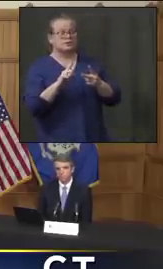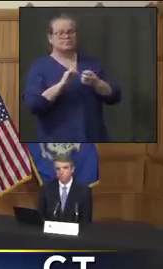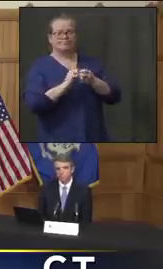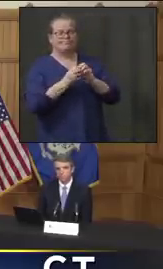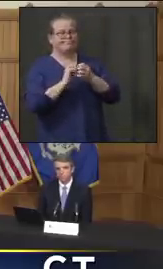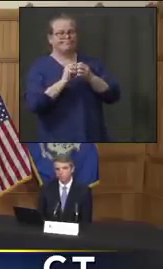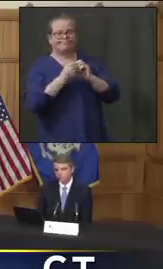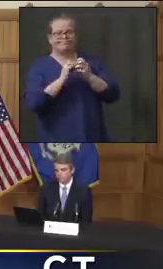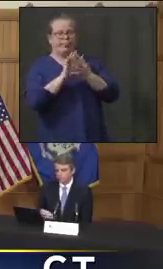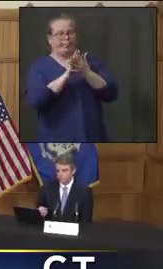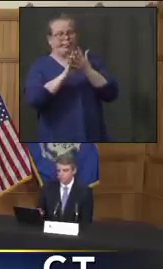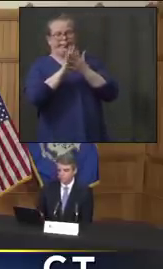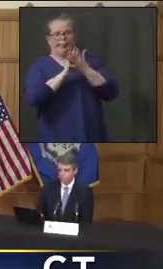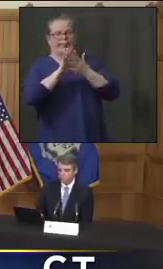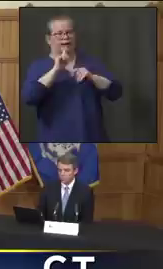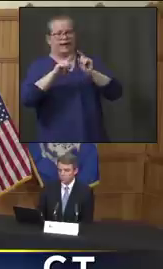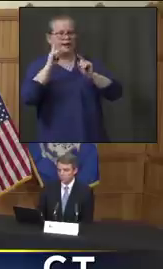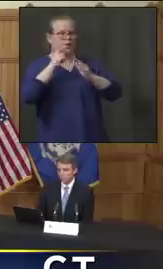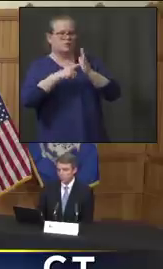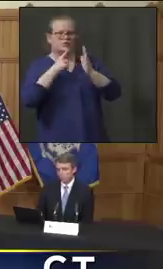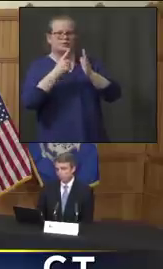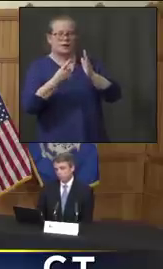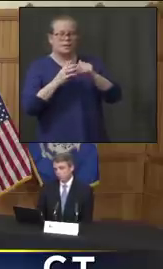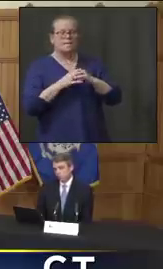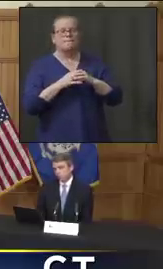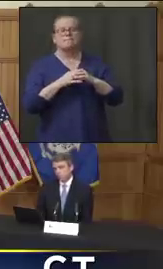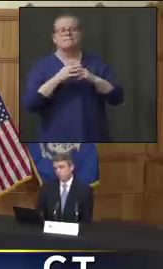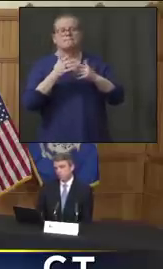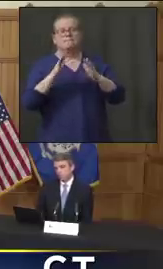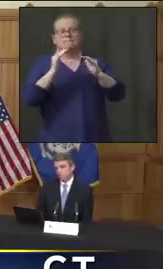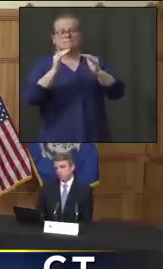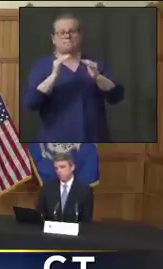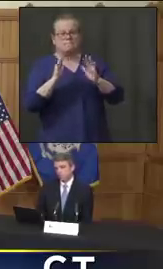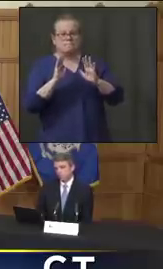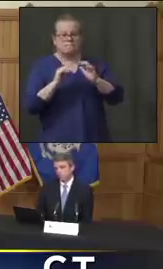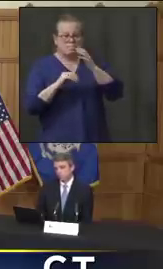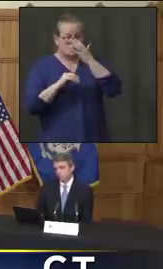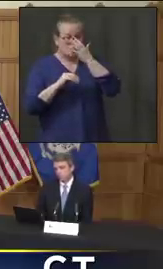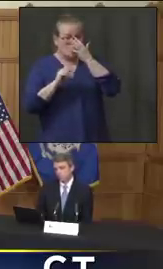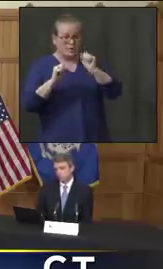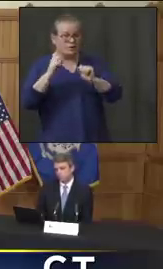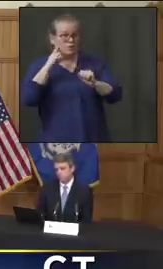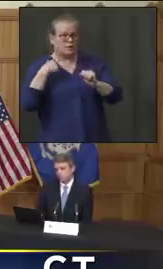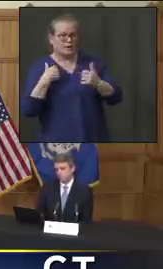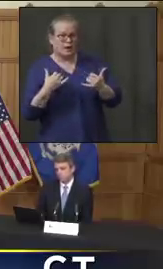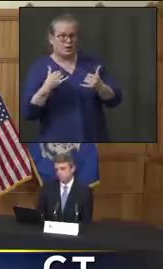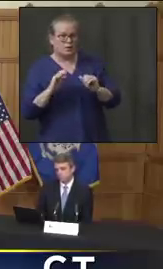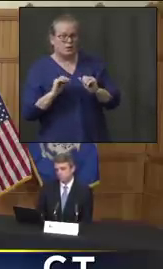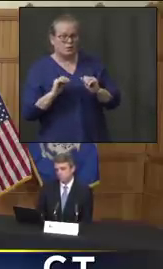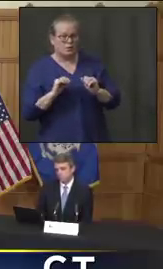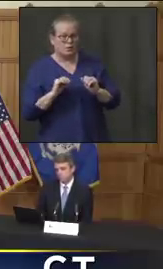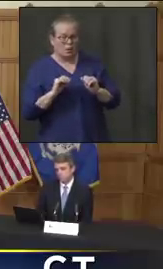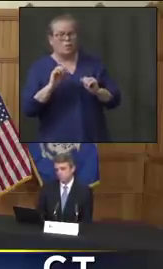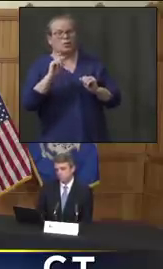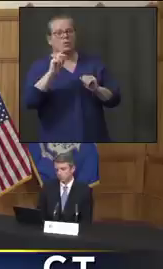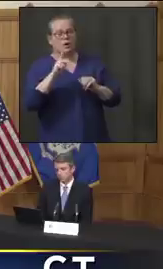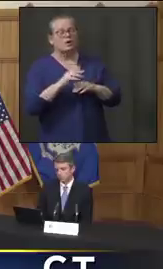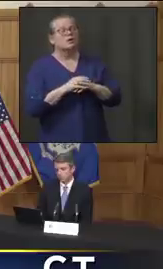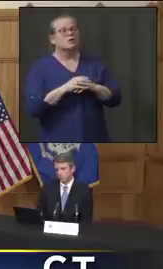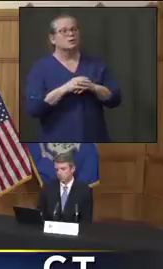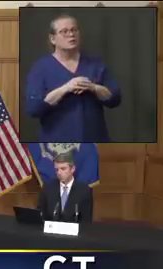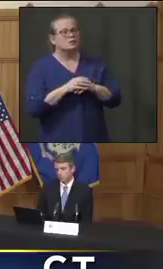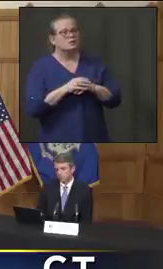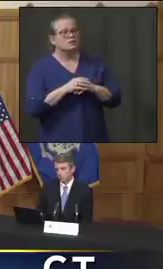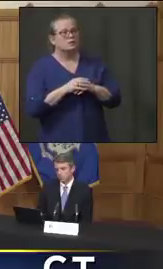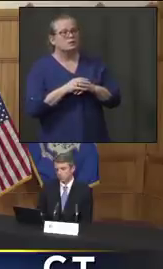Your audio is cutting out. We'll move along next to associate. Yes. Now we can hear you. Okay. So the Department of